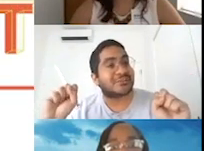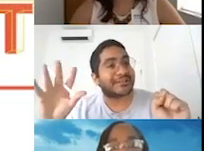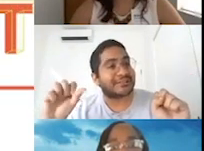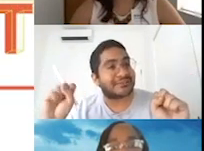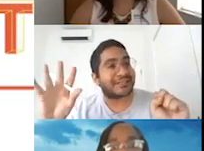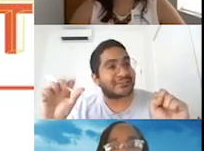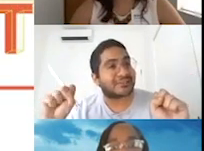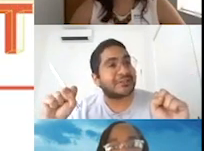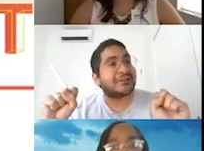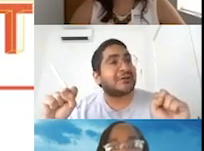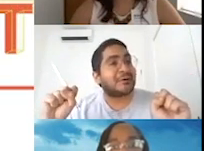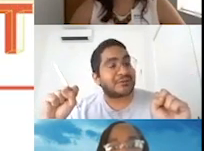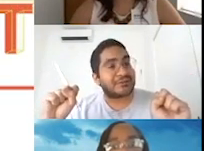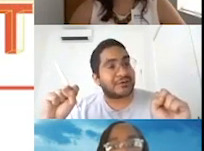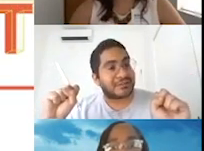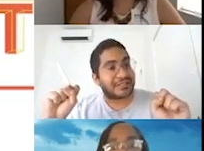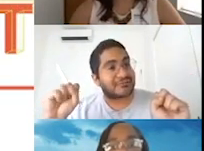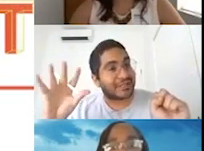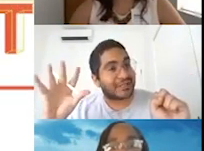the destructive nature,